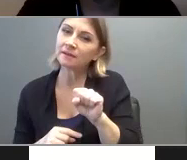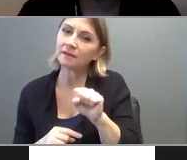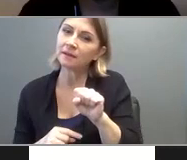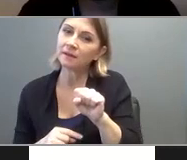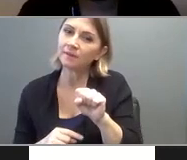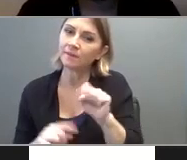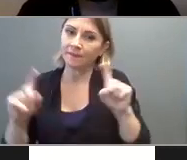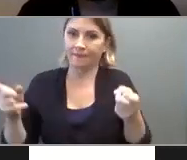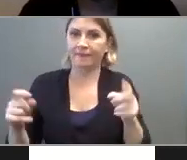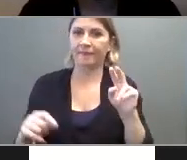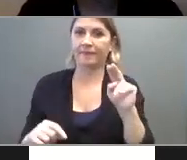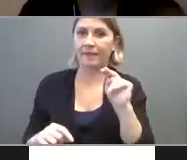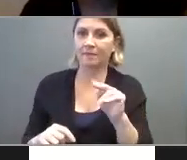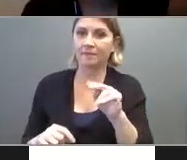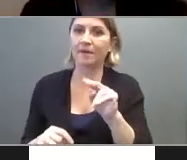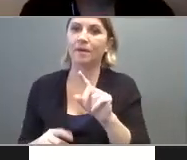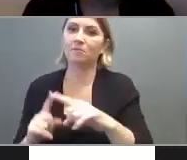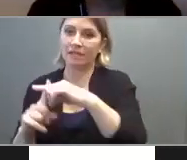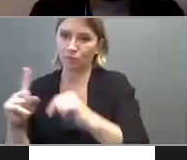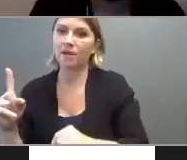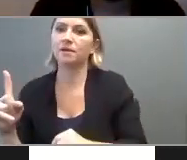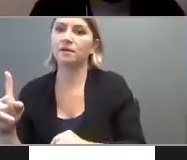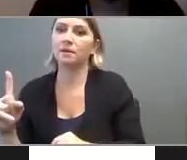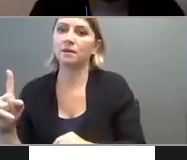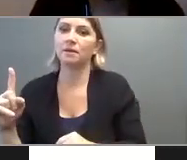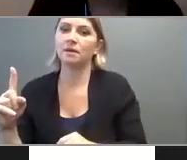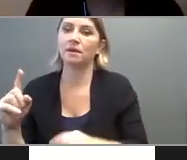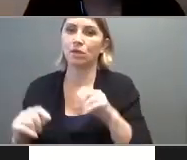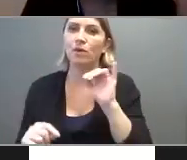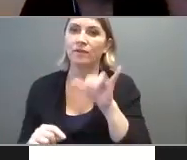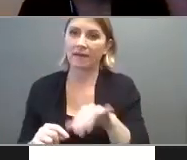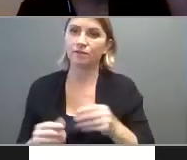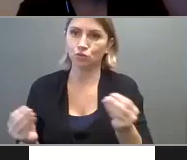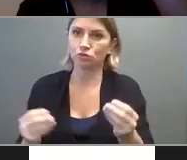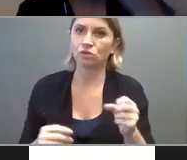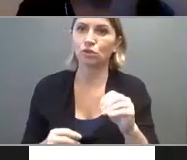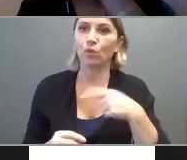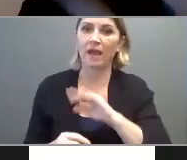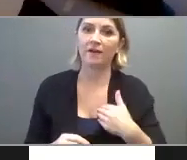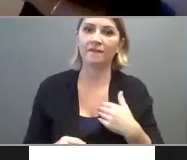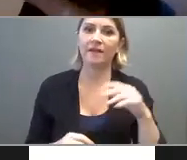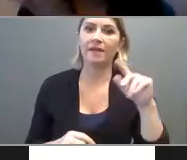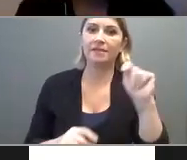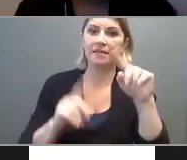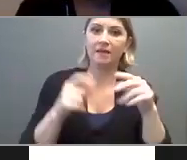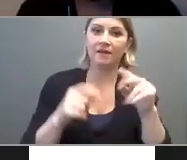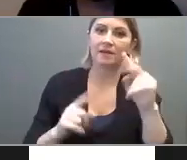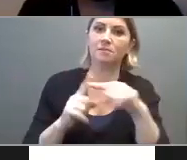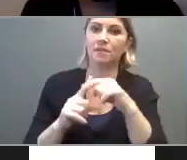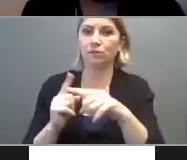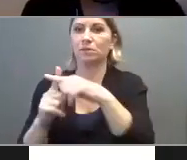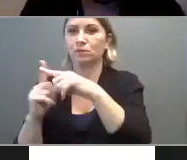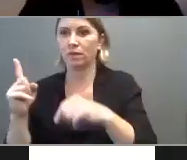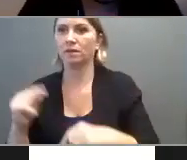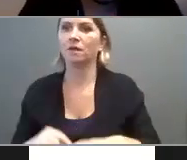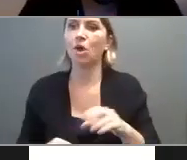Tn by 2 plus of 1, that is from the previous equation there, right? So we have T of n by 4 plus 1 plus 1. Similarly,